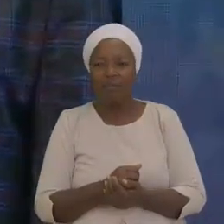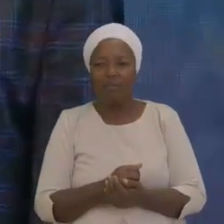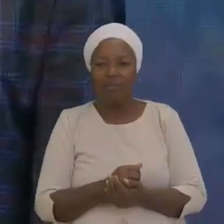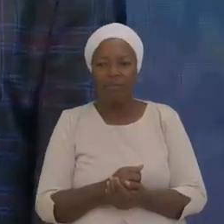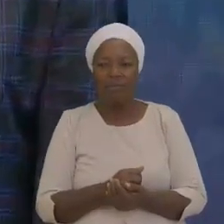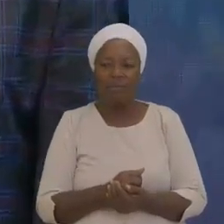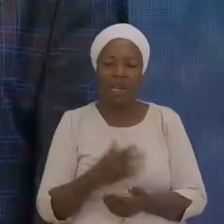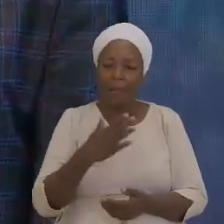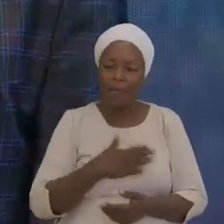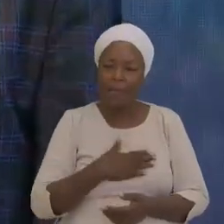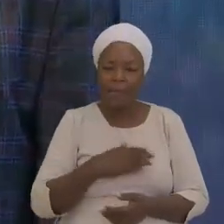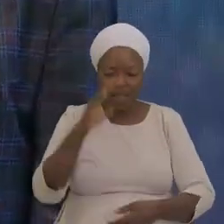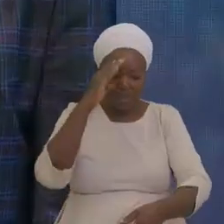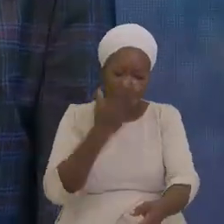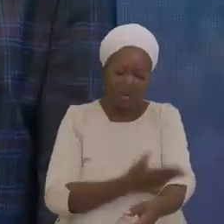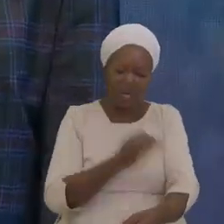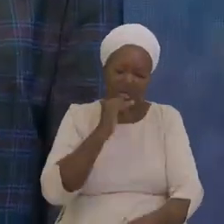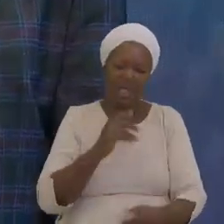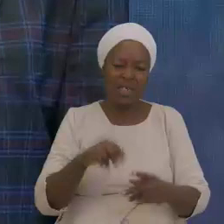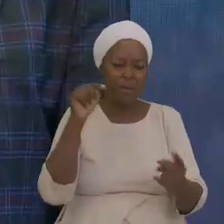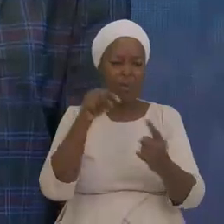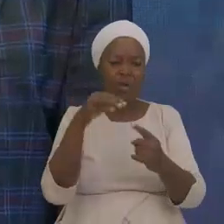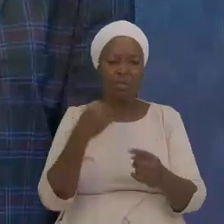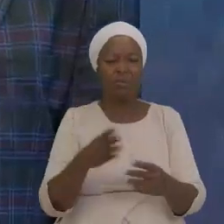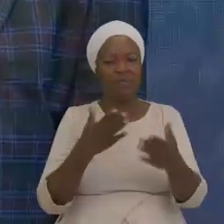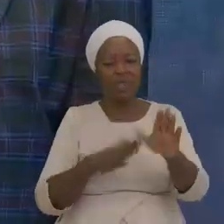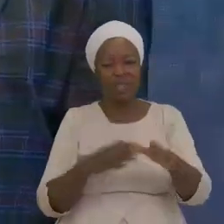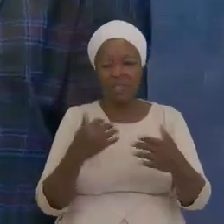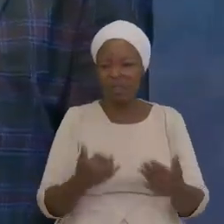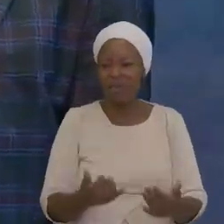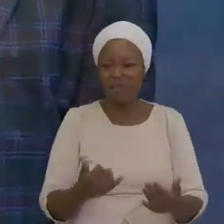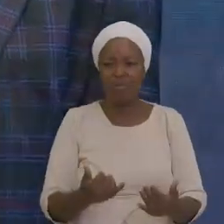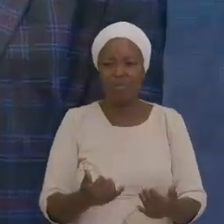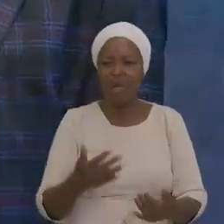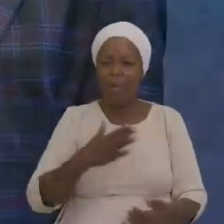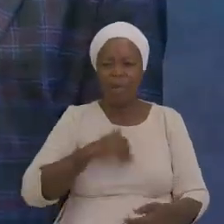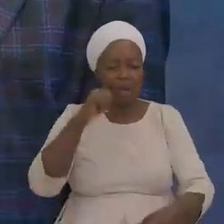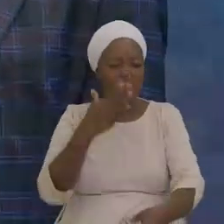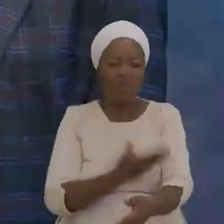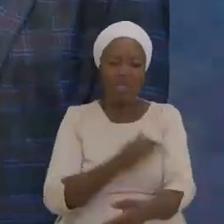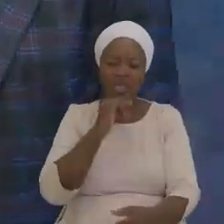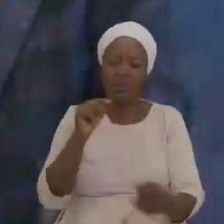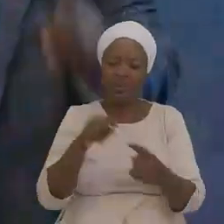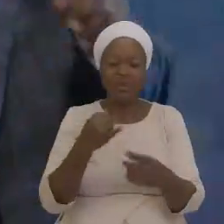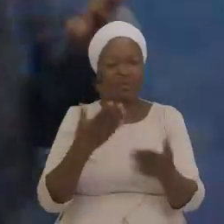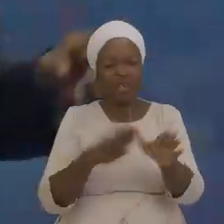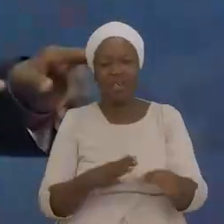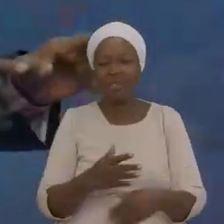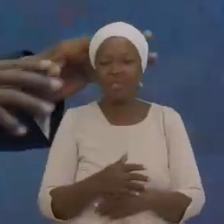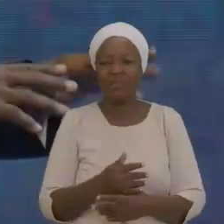My son is at the point of death. My daughter is at the point of